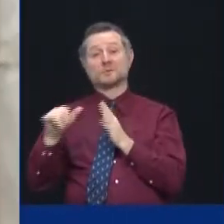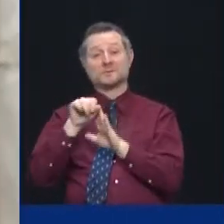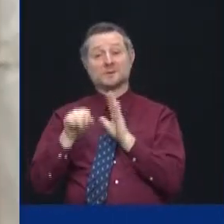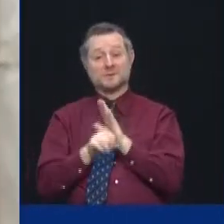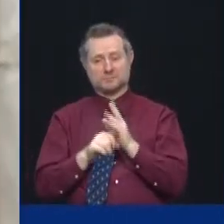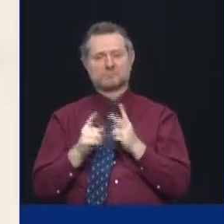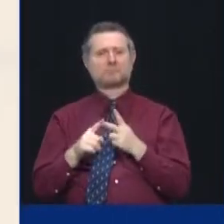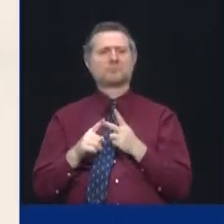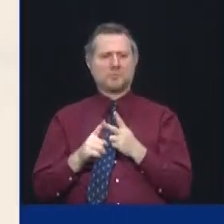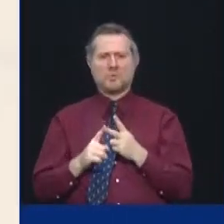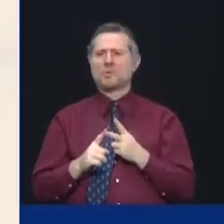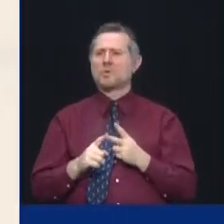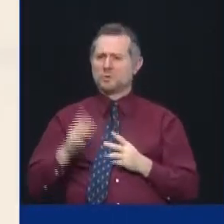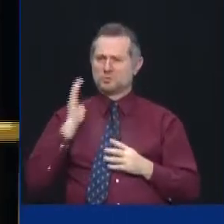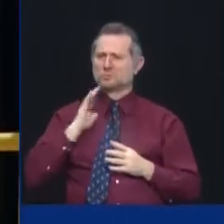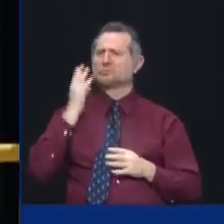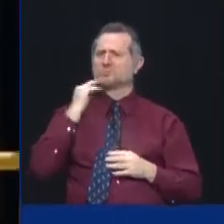1986, it opens.